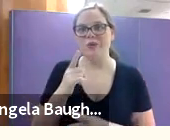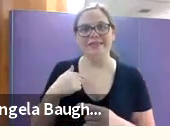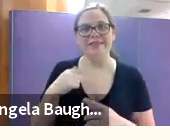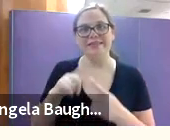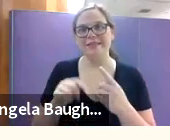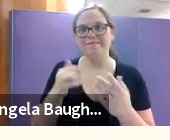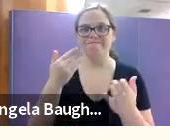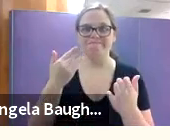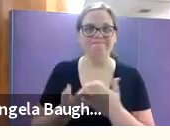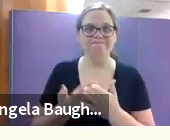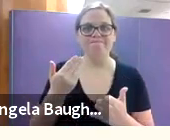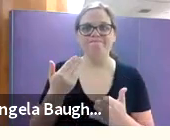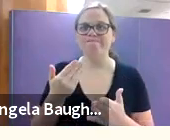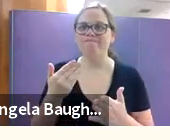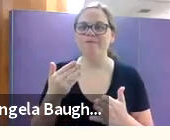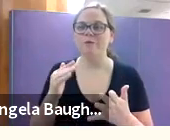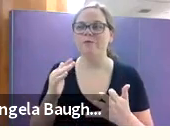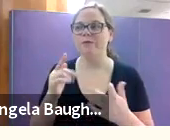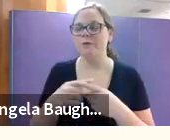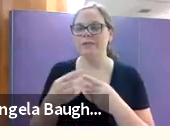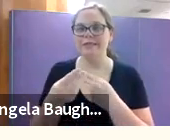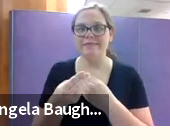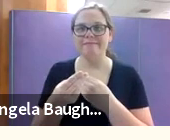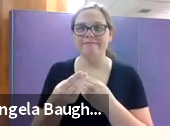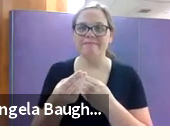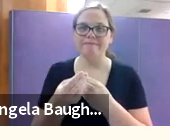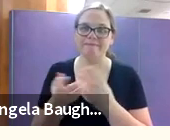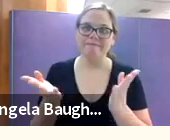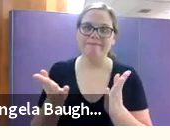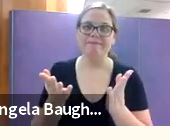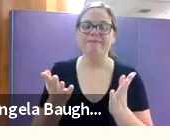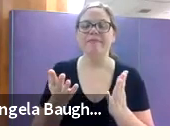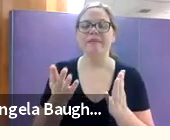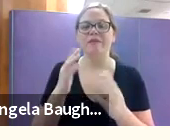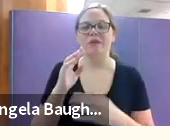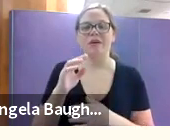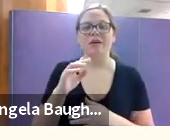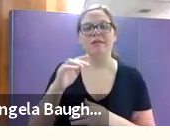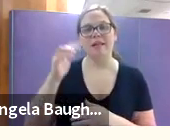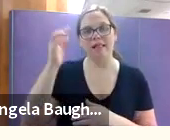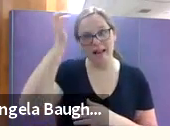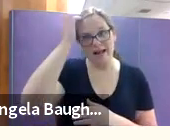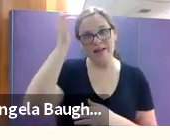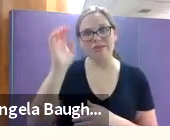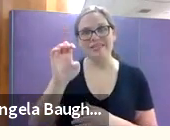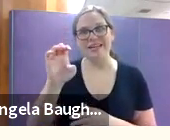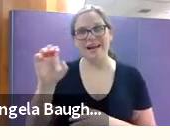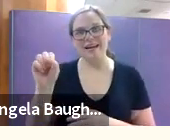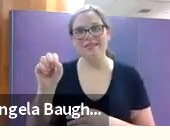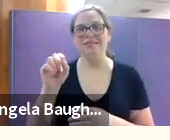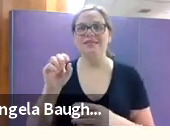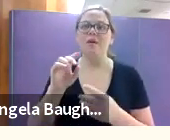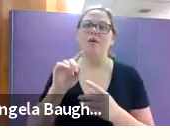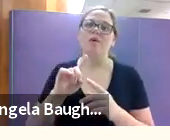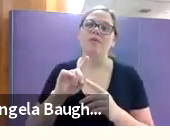justify giving out lettuce and EES funds for anything that was other than directly employment